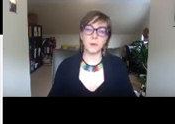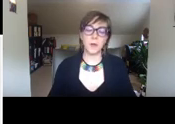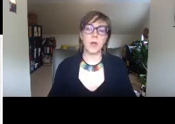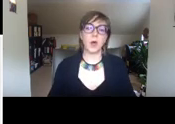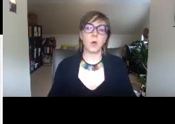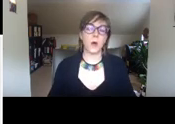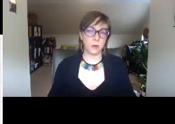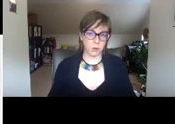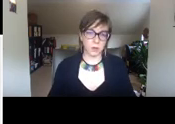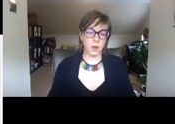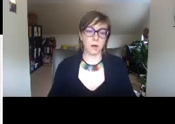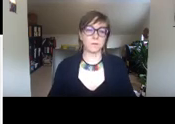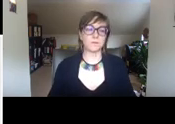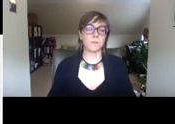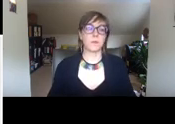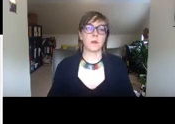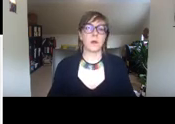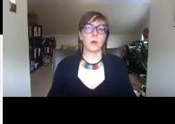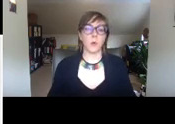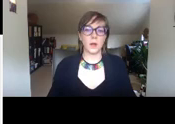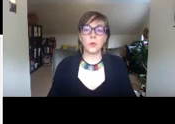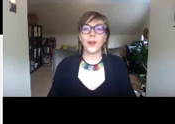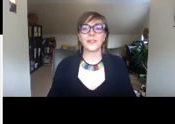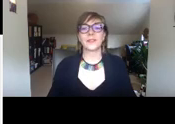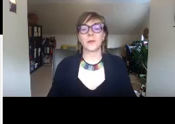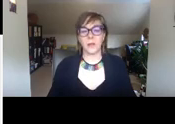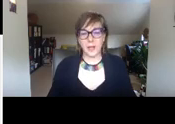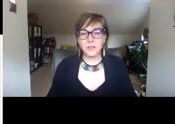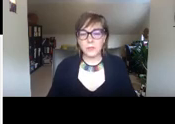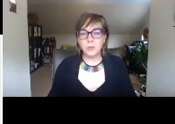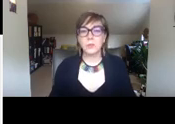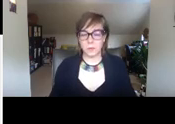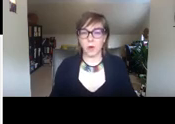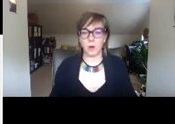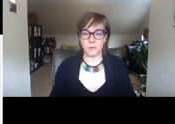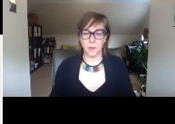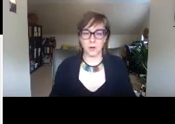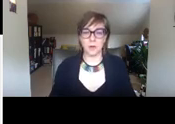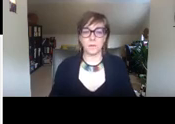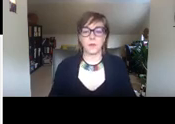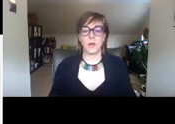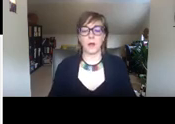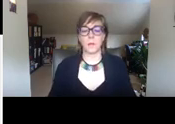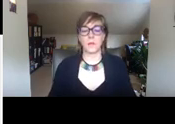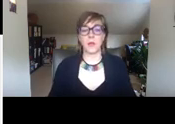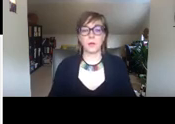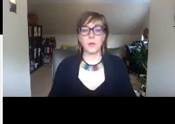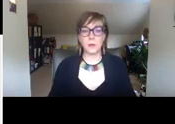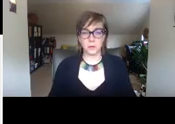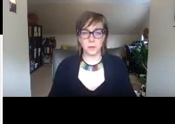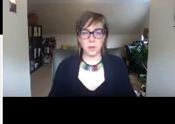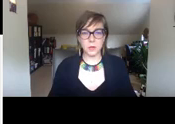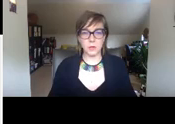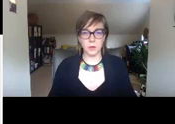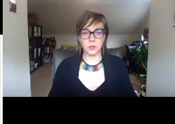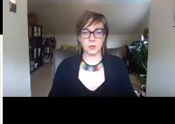some of them quite good, quite nuanced, getting to the heart of the matter. Not only